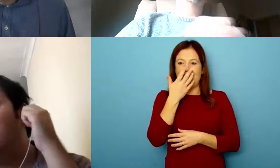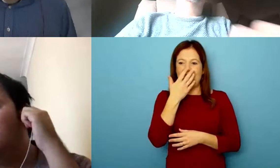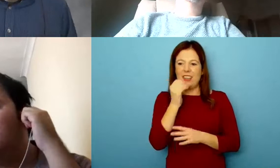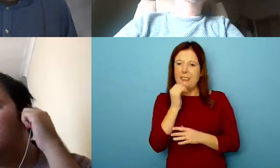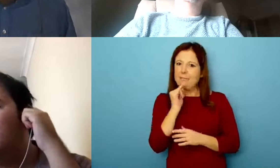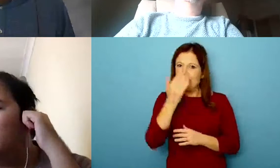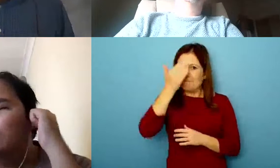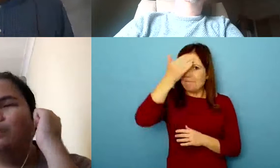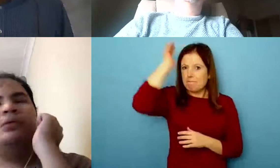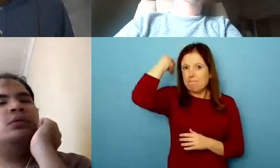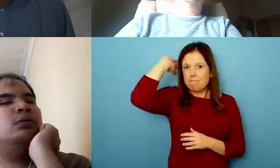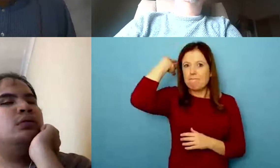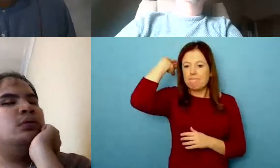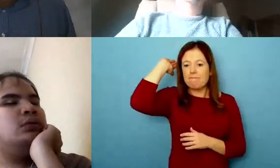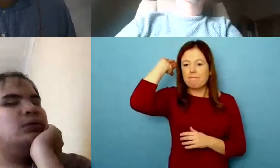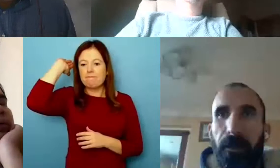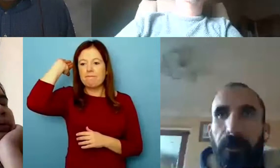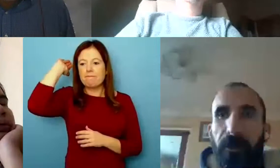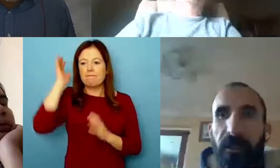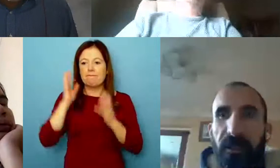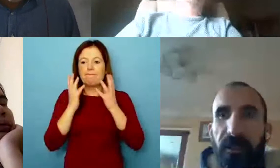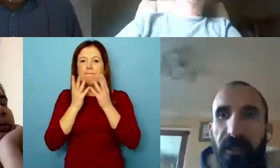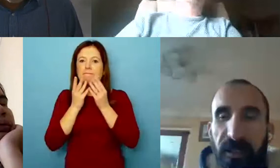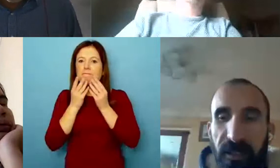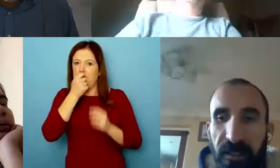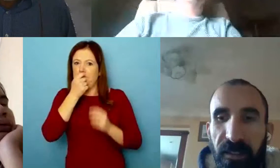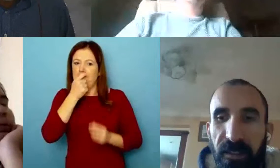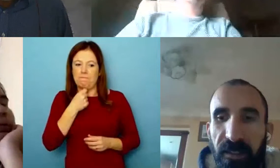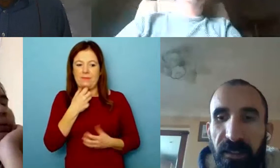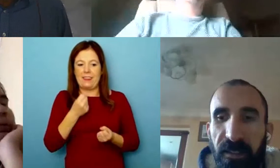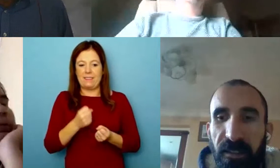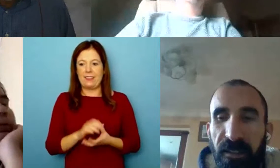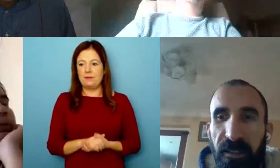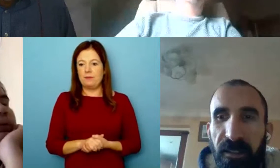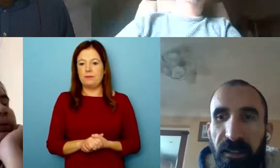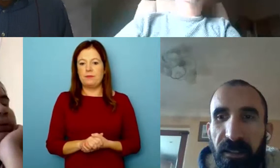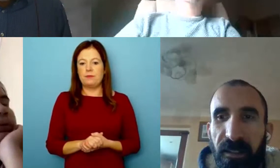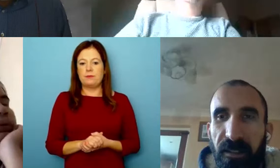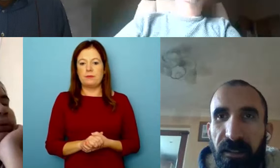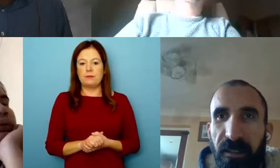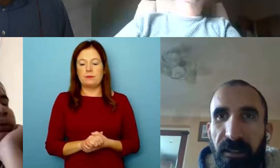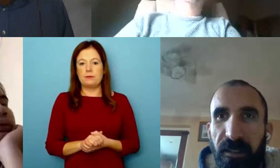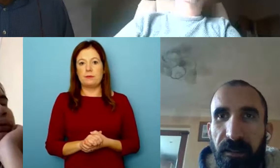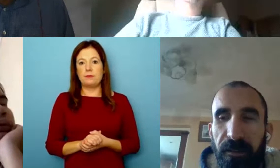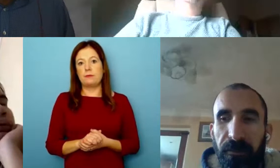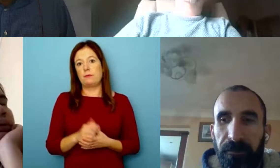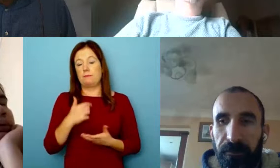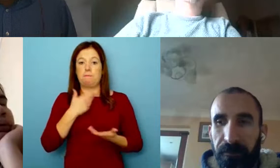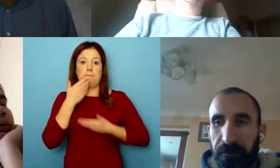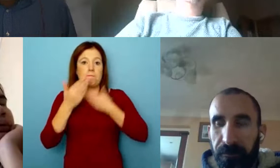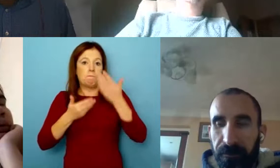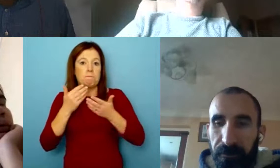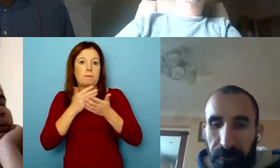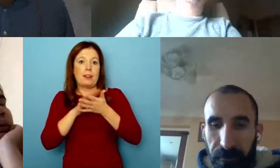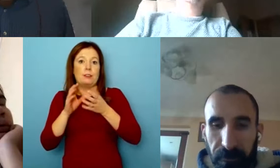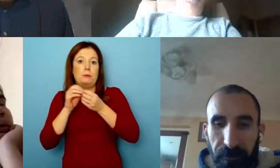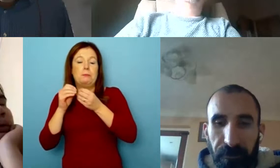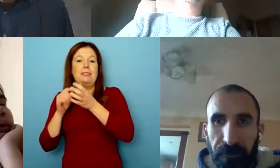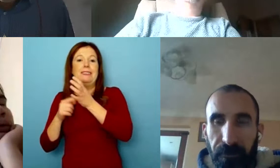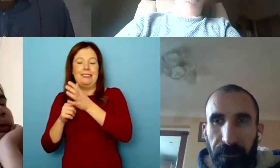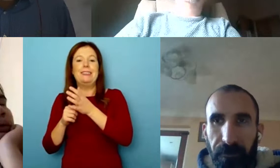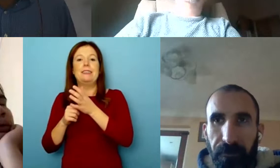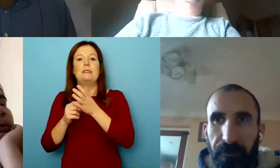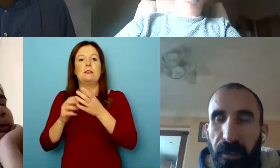hair on top, and a grey goatee beard. The purpose of the session is to give you insight into the work being done in the HBB TV